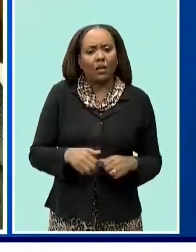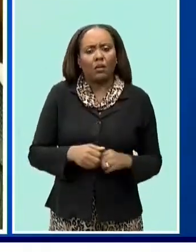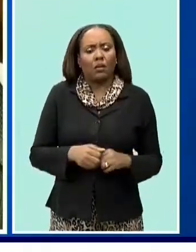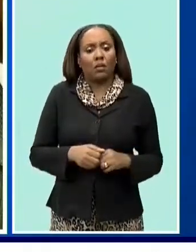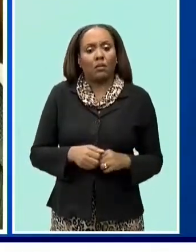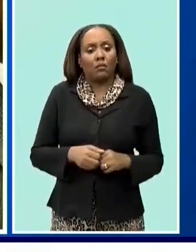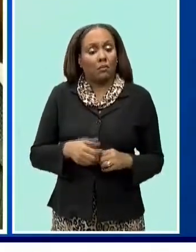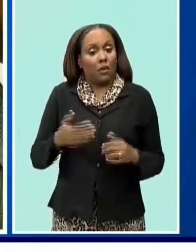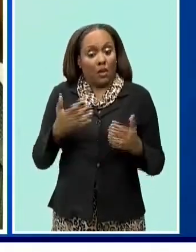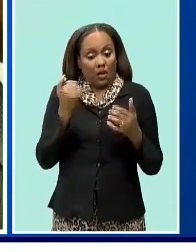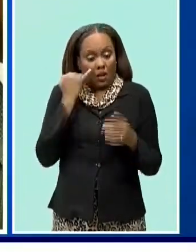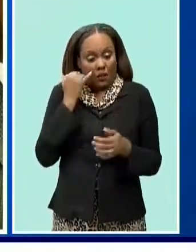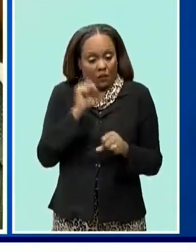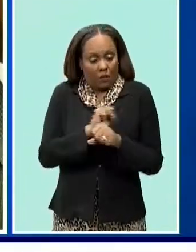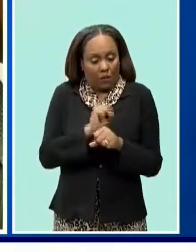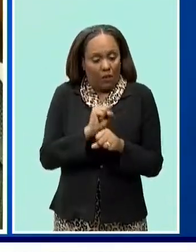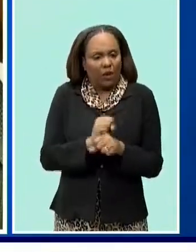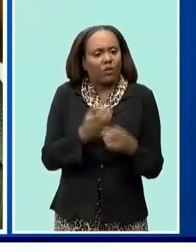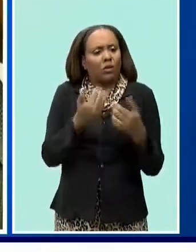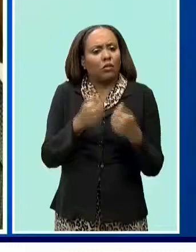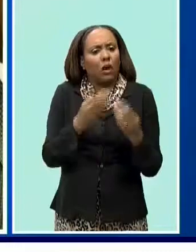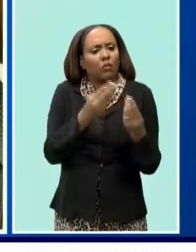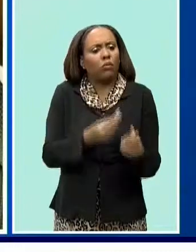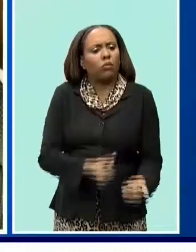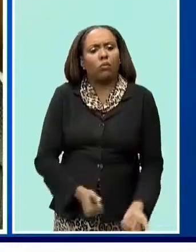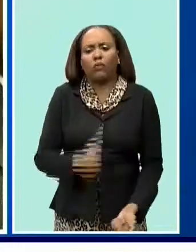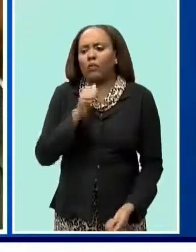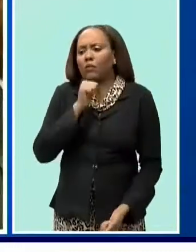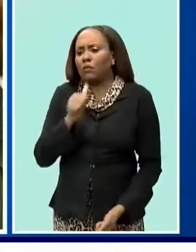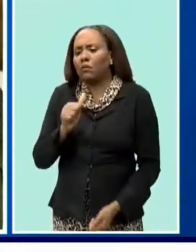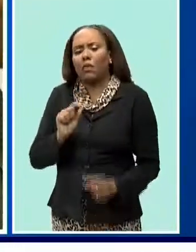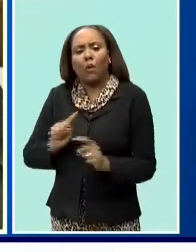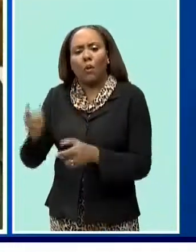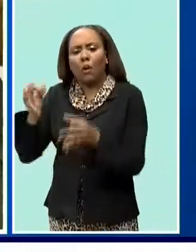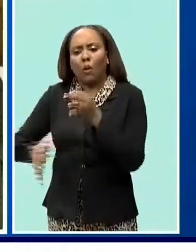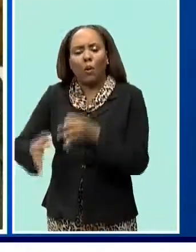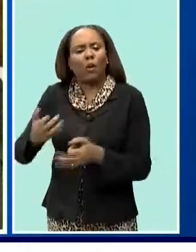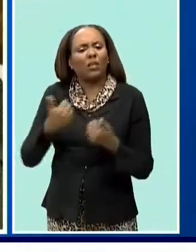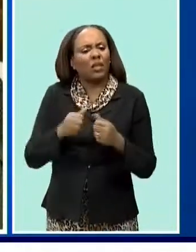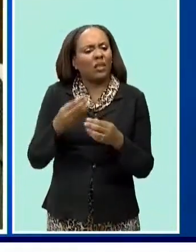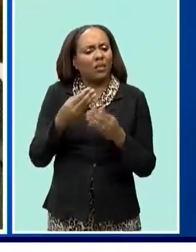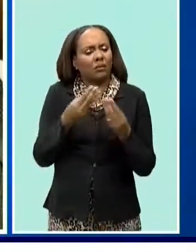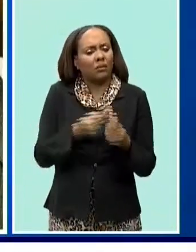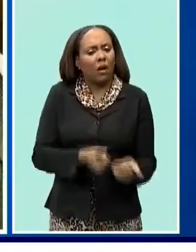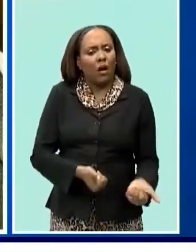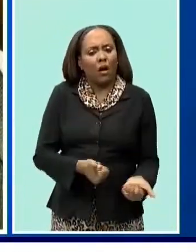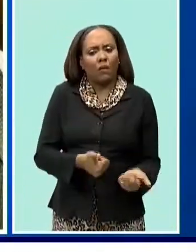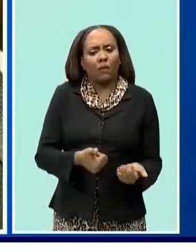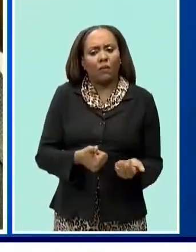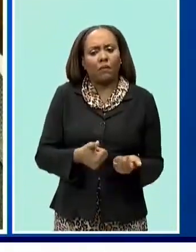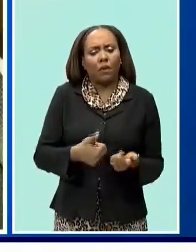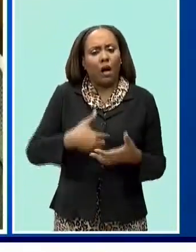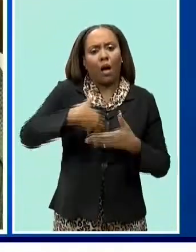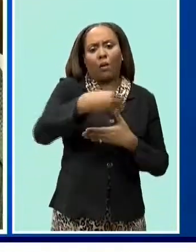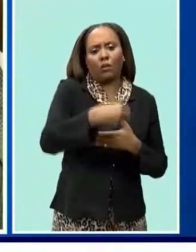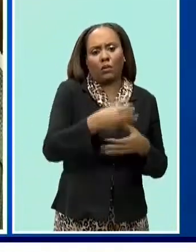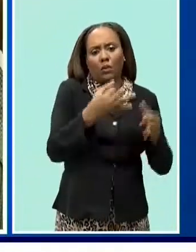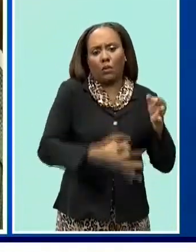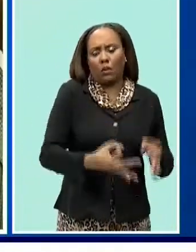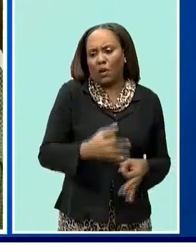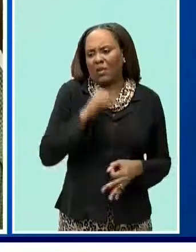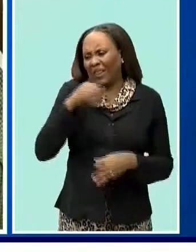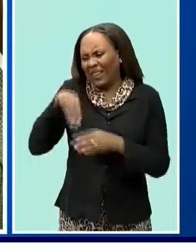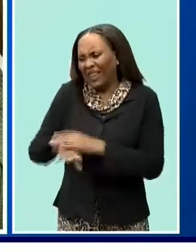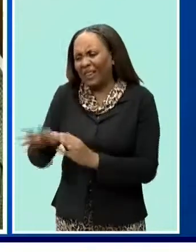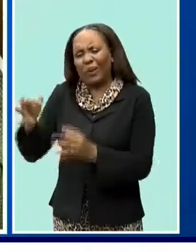it works, we've resolved without the institutionalization or the criminalization of citizens.